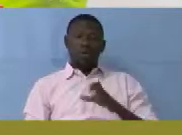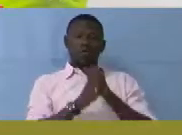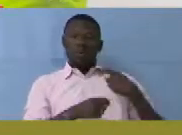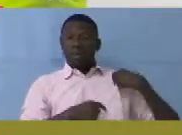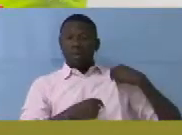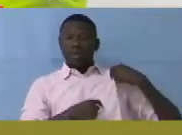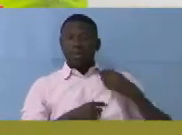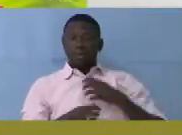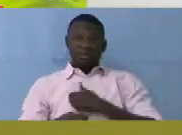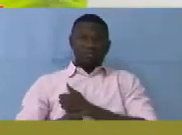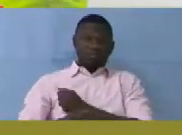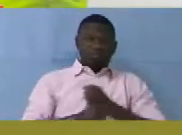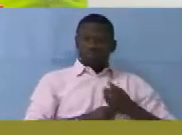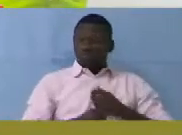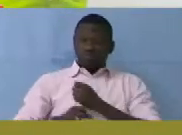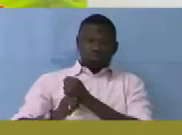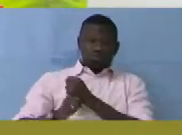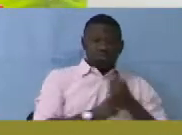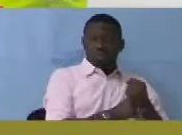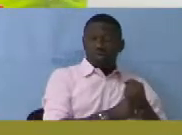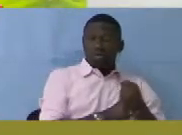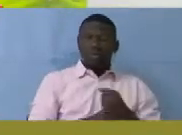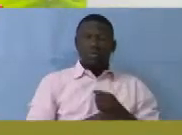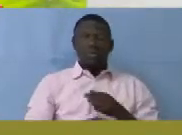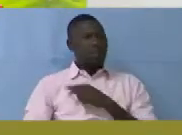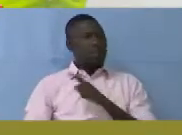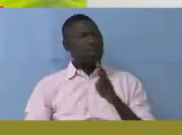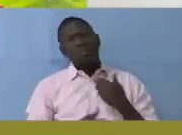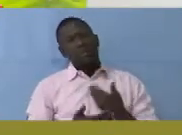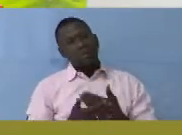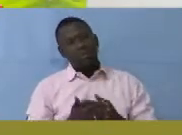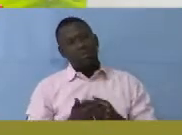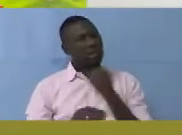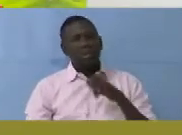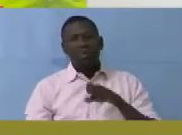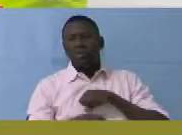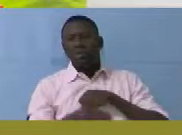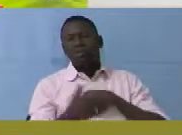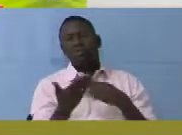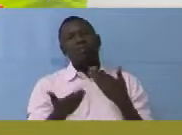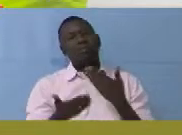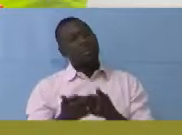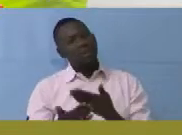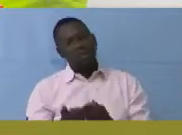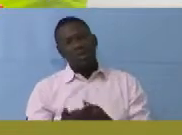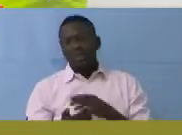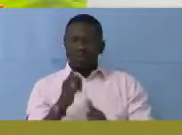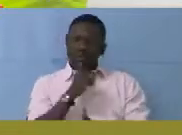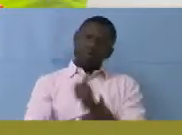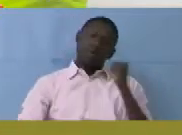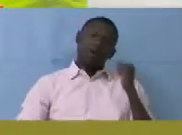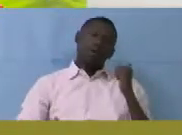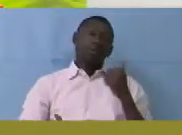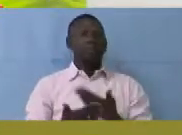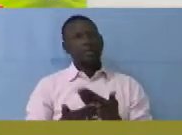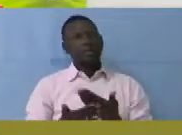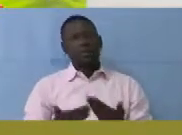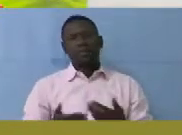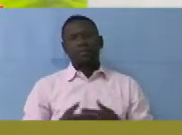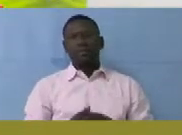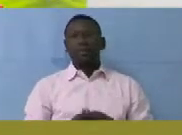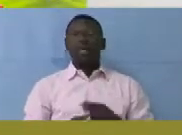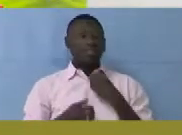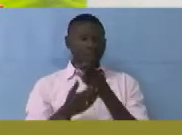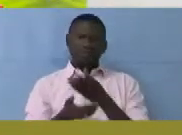it. Then sabakan. And said don't kill yourself please. Iko ya kale fanfa dukare. Let's go back. Namuru. I said let them fire. Iko